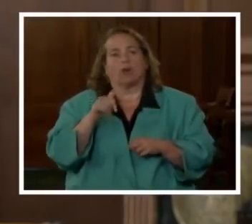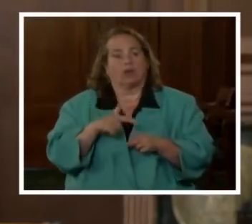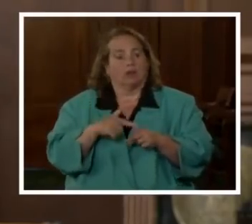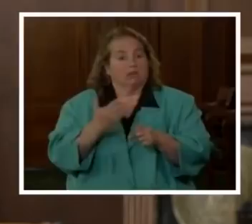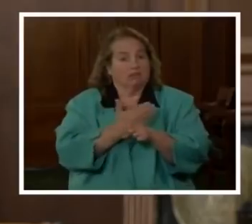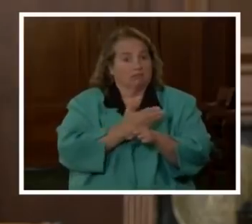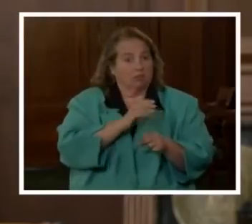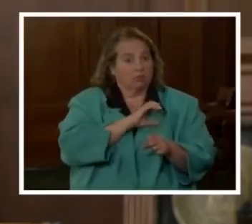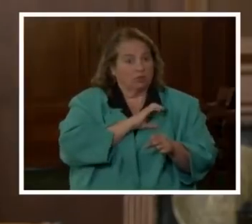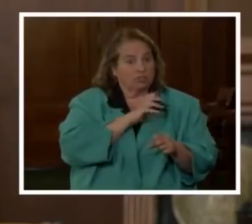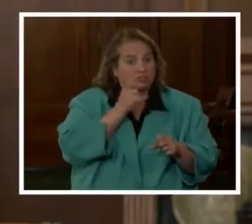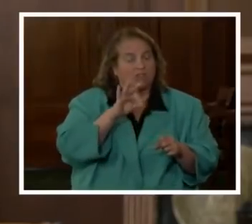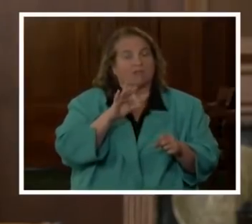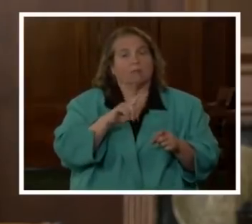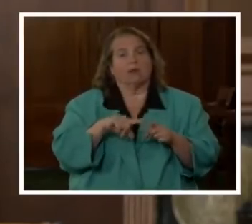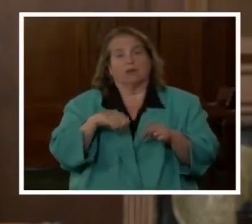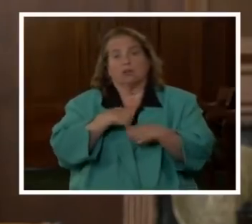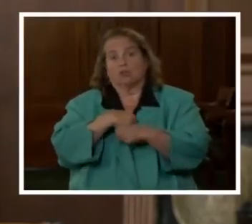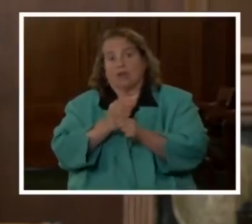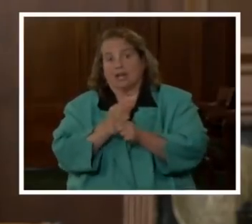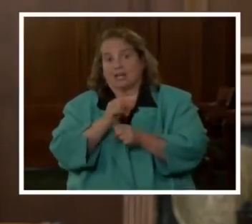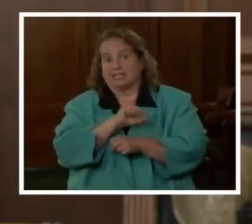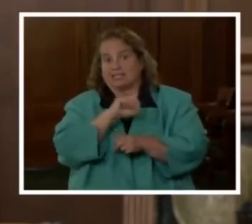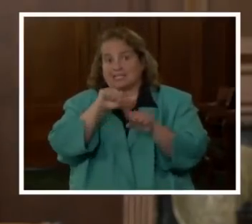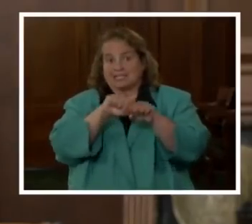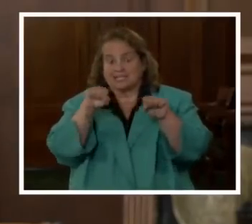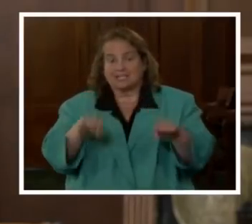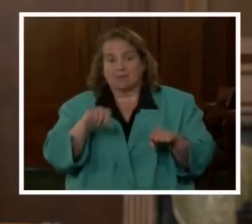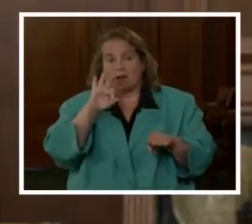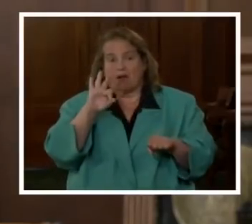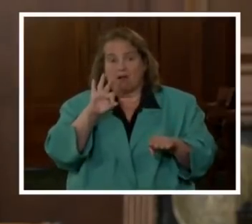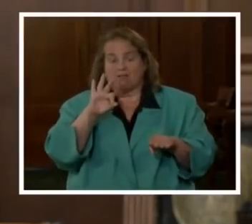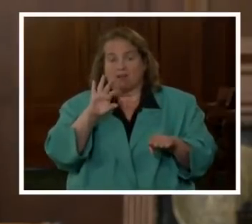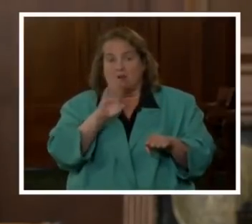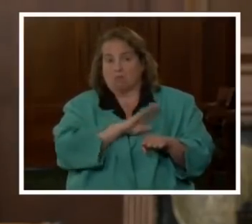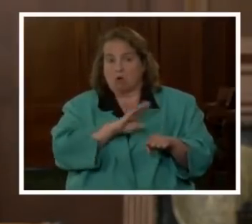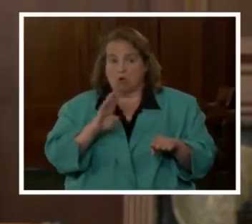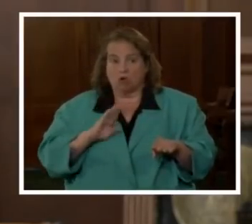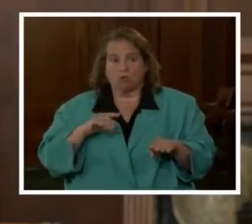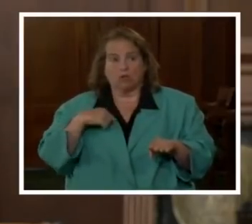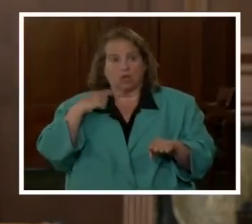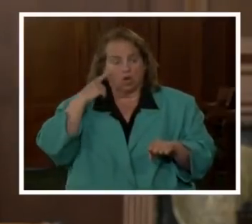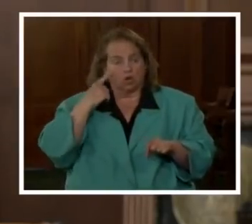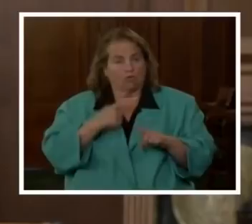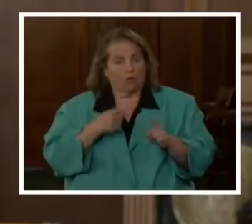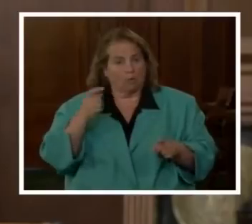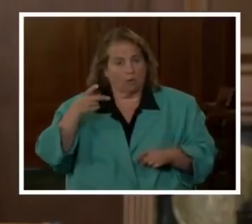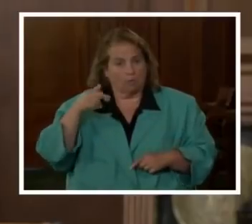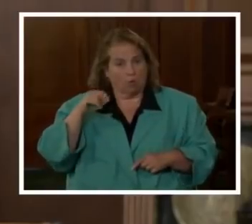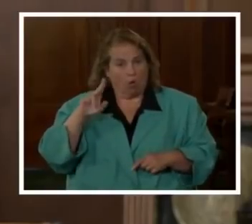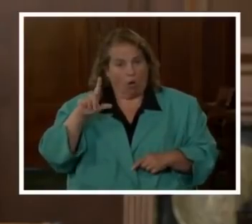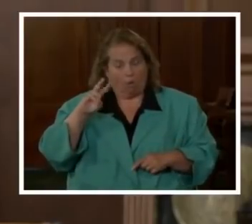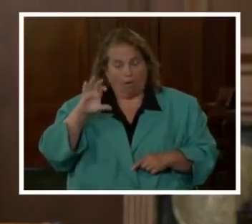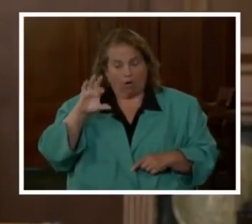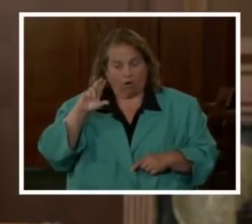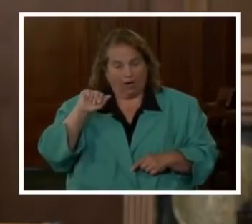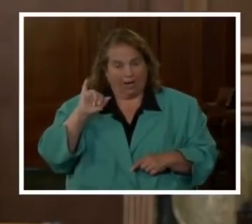police chief, the creation of the Citizen Review Board. We heard from Paula McCraney today. Again, my former Metro Councilwoman,